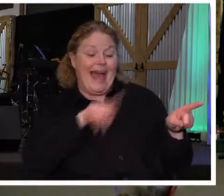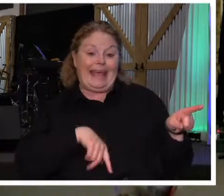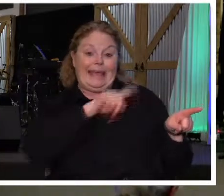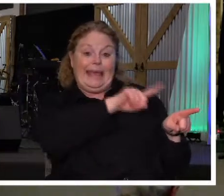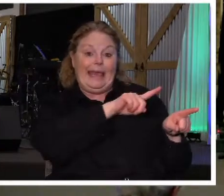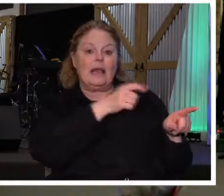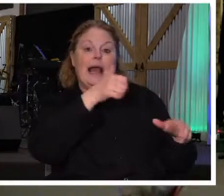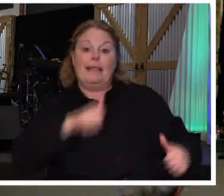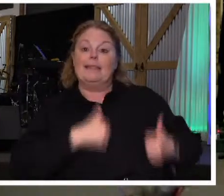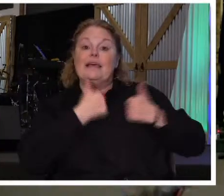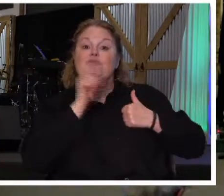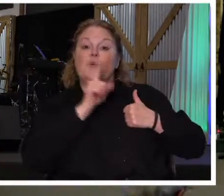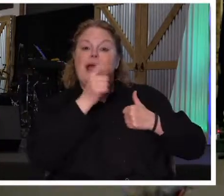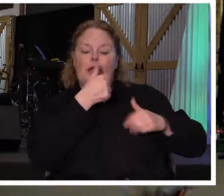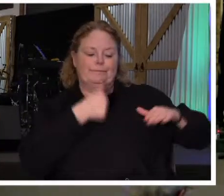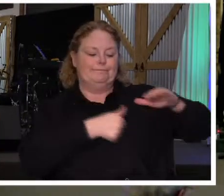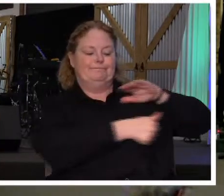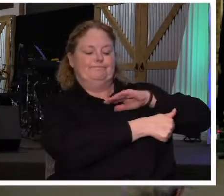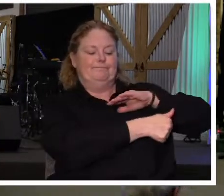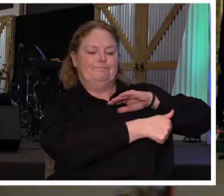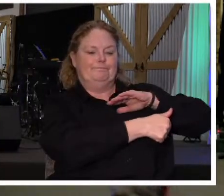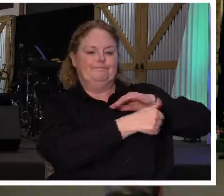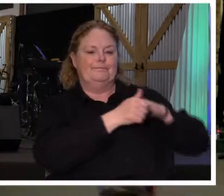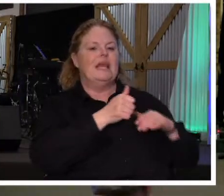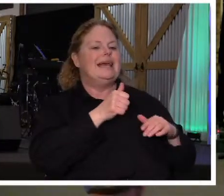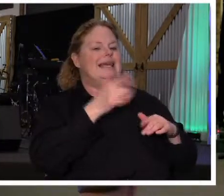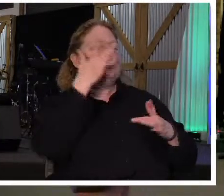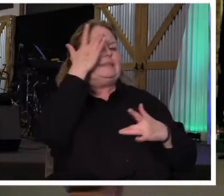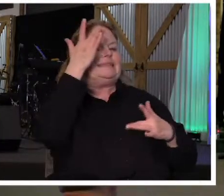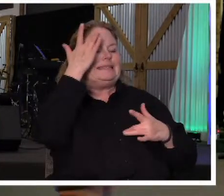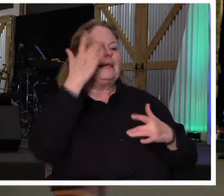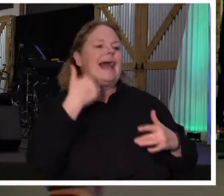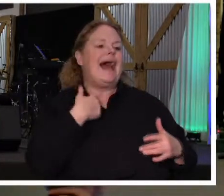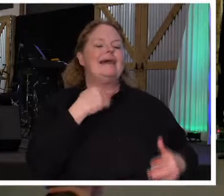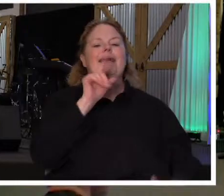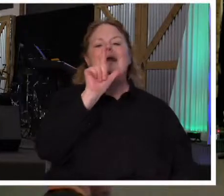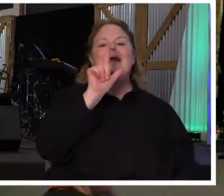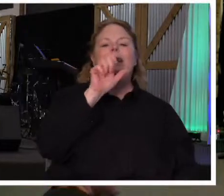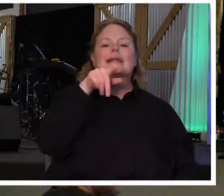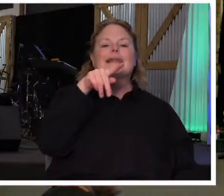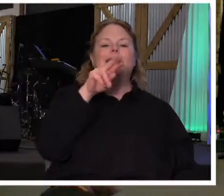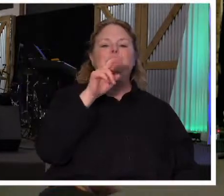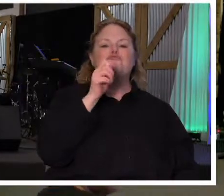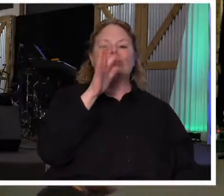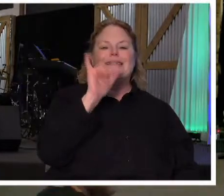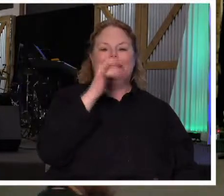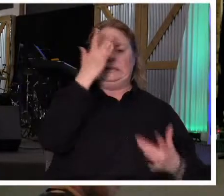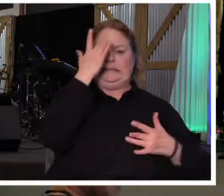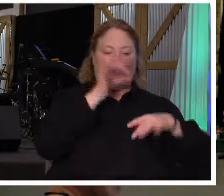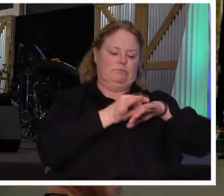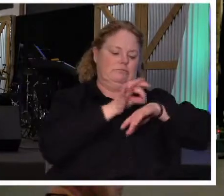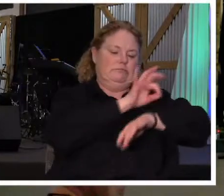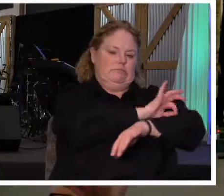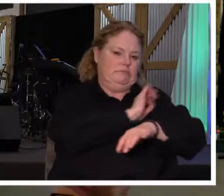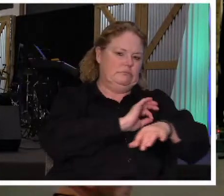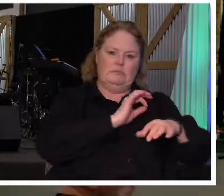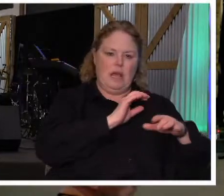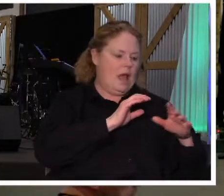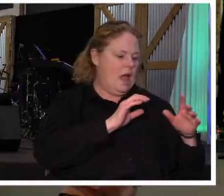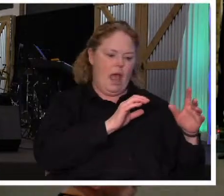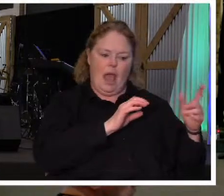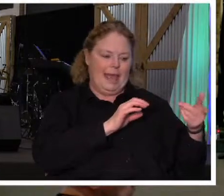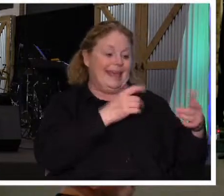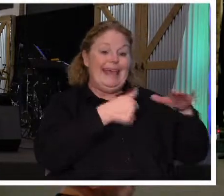he had leprosy. And as a result of that, everything was falling apart. The culture was falling apart. Society was falling apart. And don't